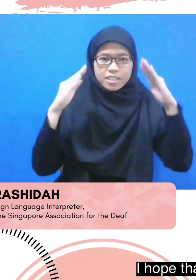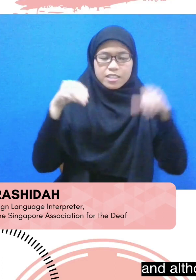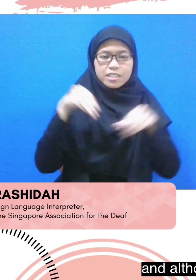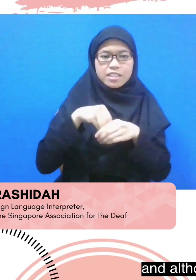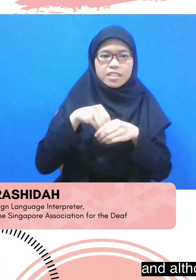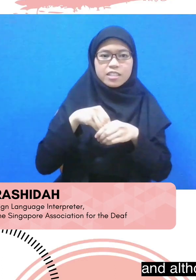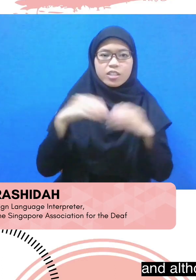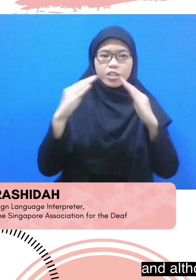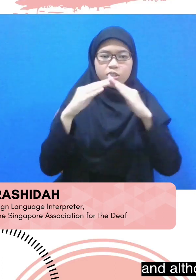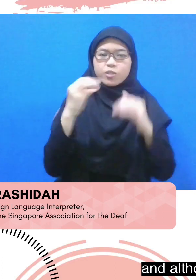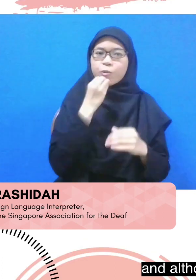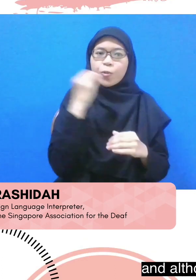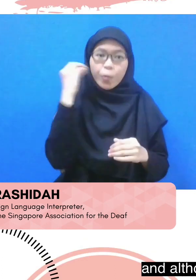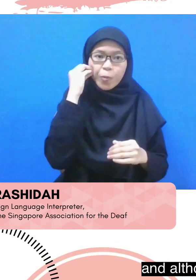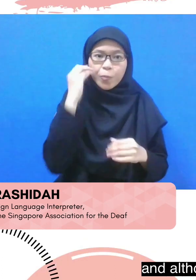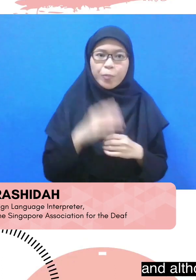And